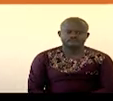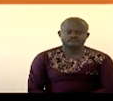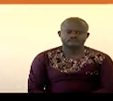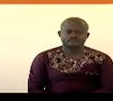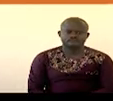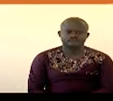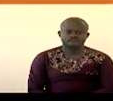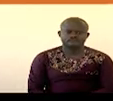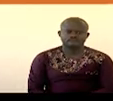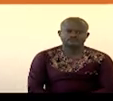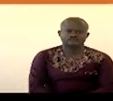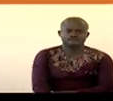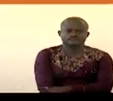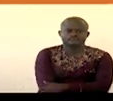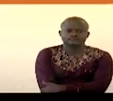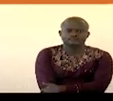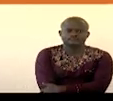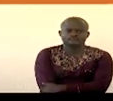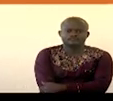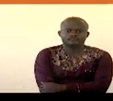important?